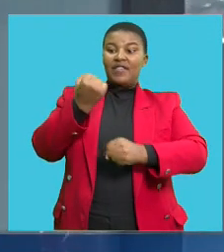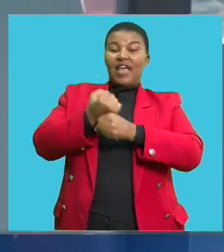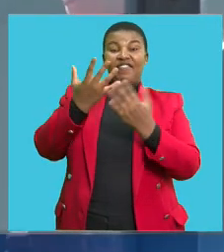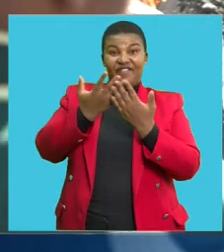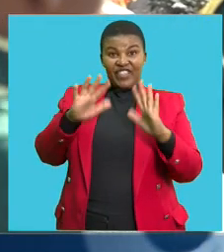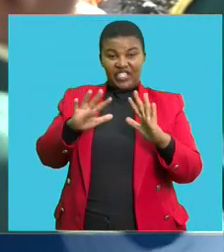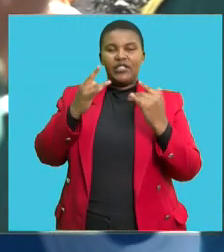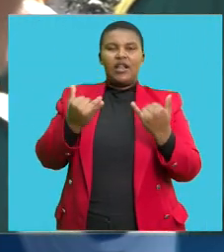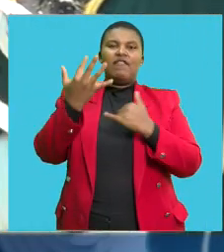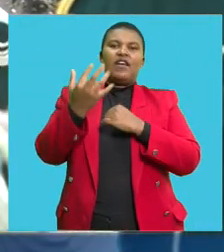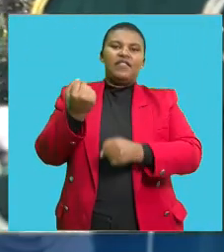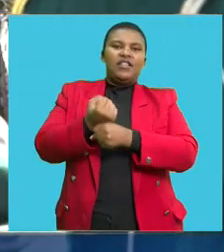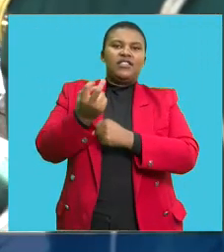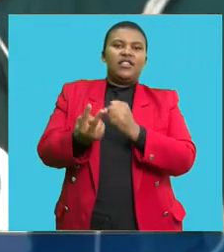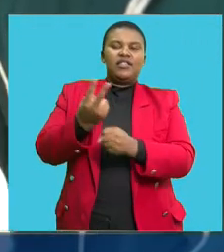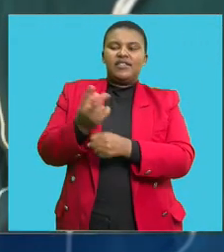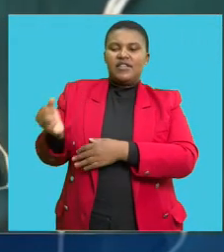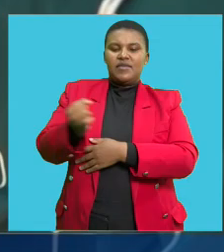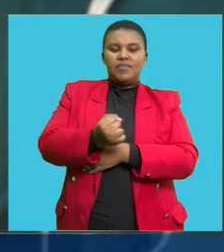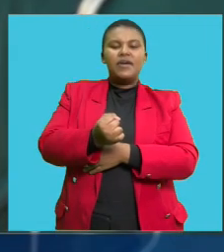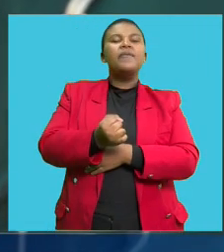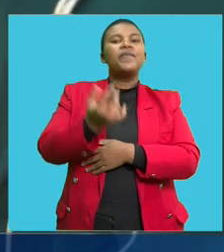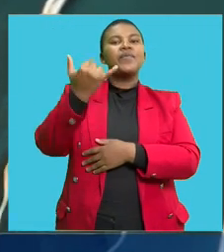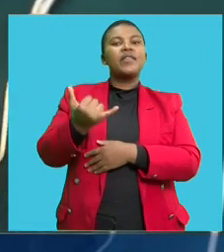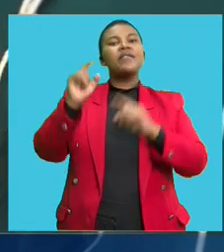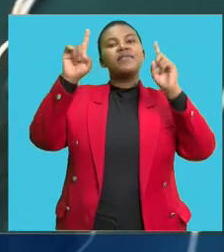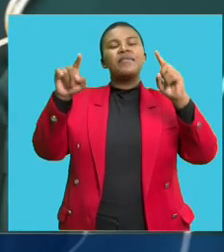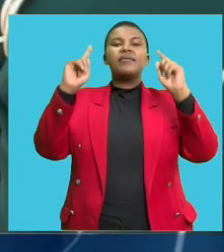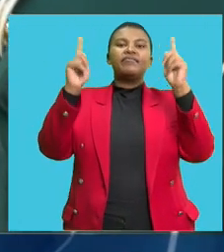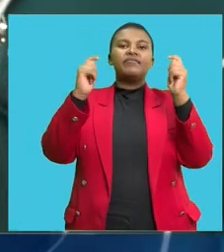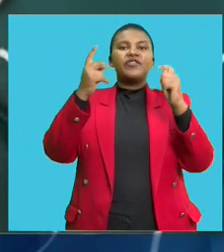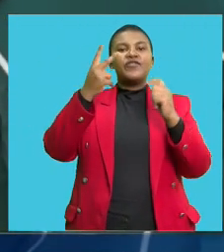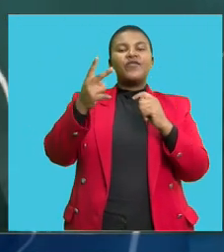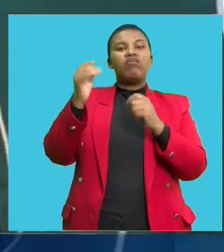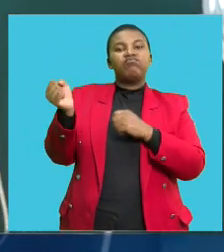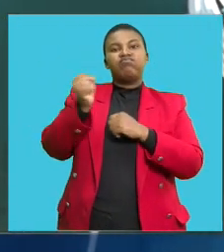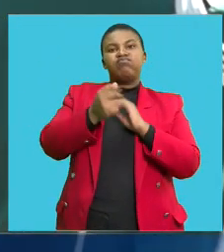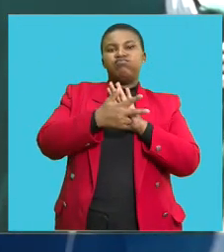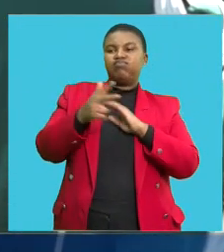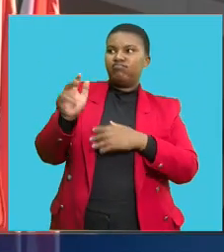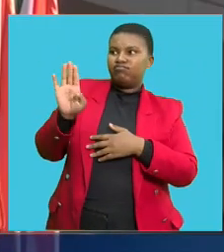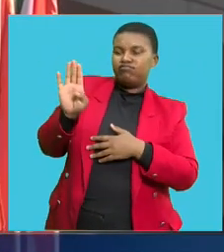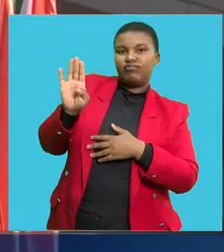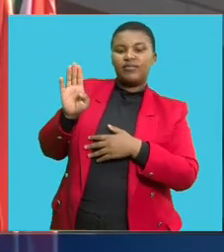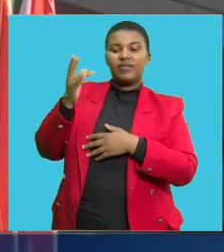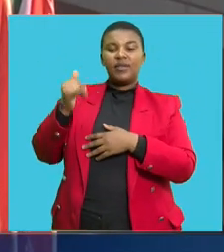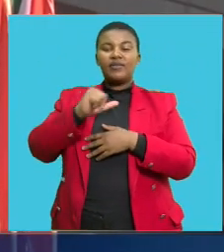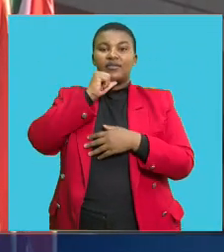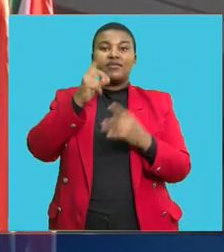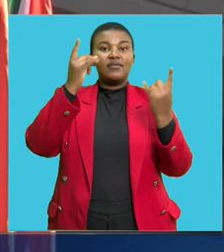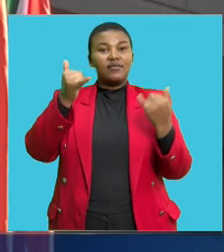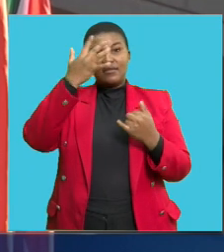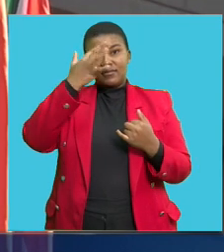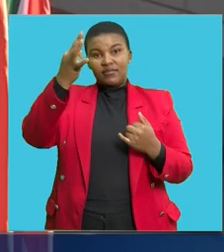yakhe ezindlini zombuso namuhla ePitoli emcimbini wokugcotshwa kwakhe, uRamaphosa uthe uhulumeni ozongena kakukho nakunye